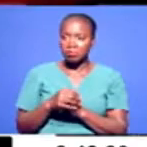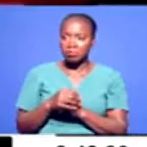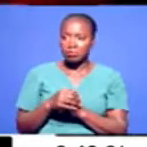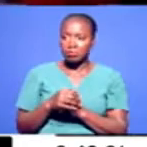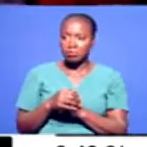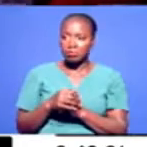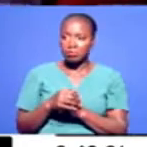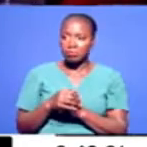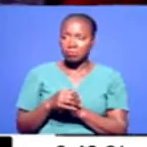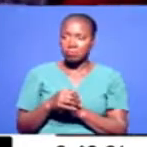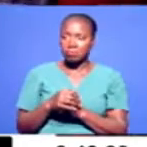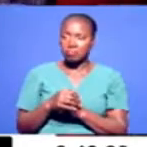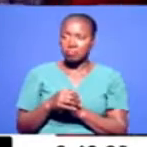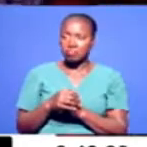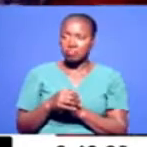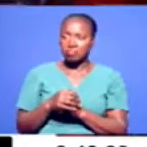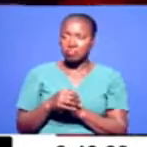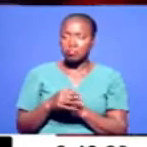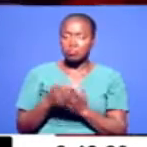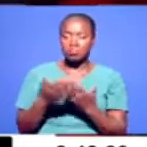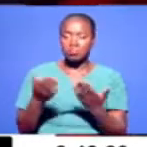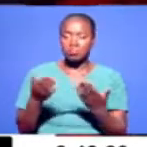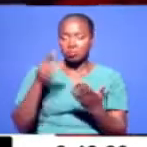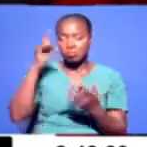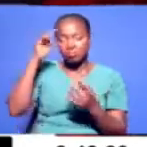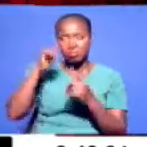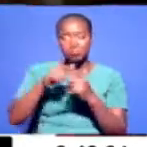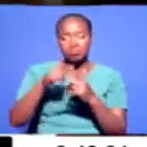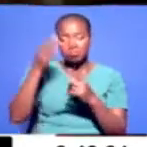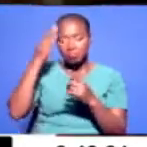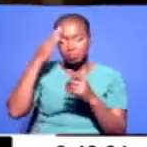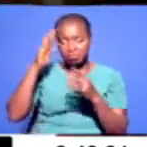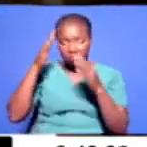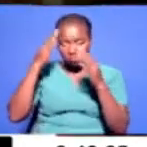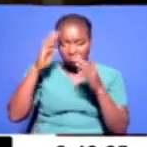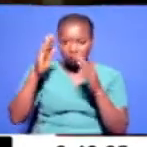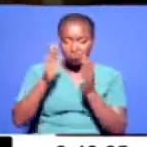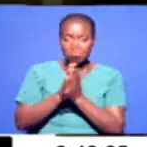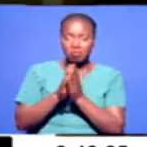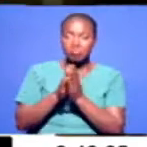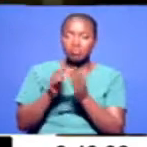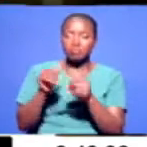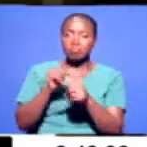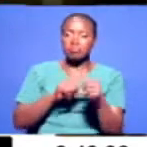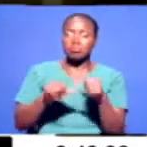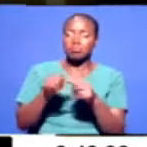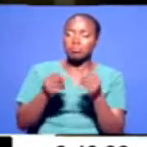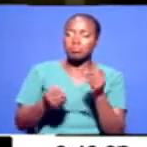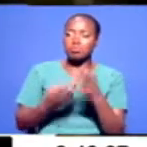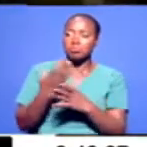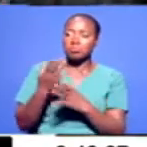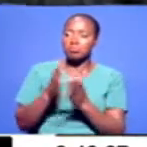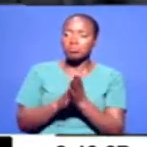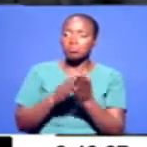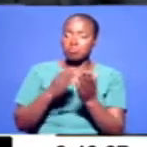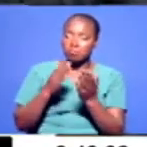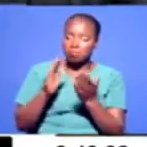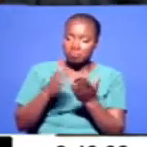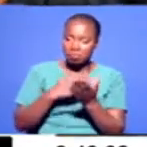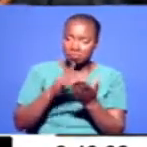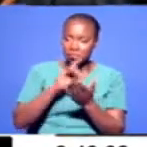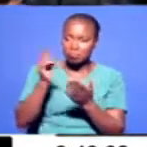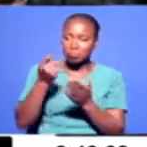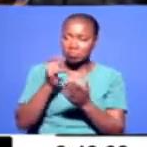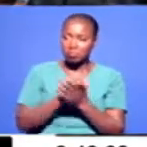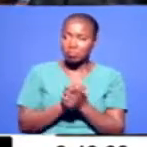The event, dubbed Rocoustic, aimed at raising awareness about luthiers as well as the growth of acoustic music in Kenya.